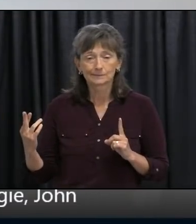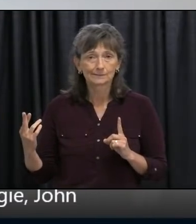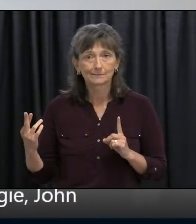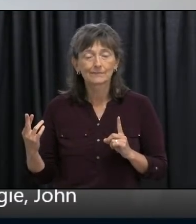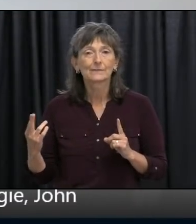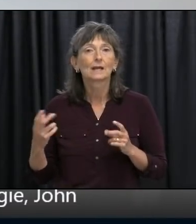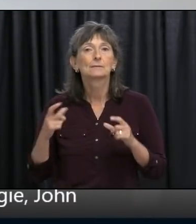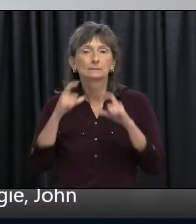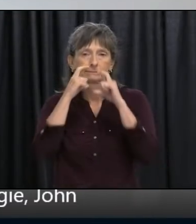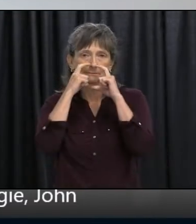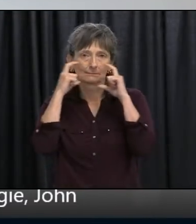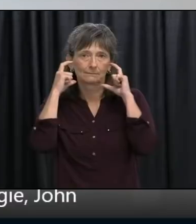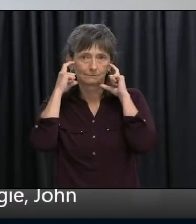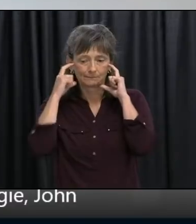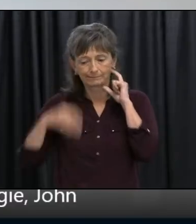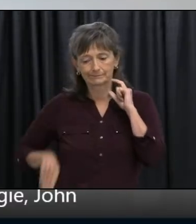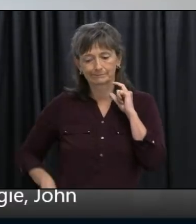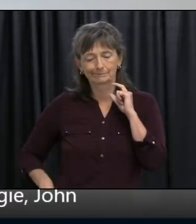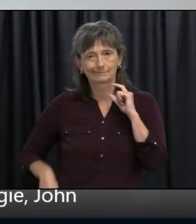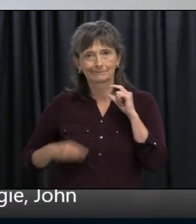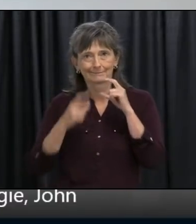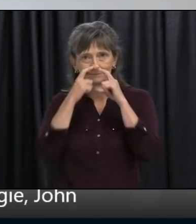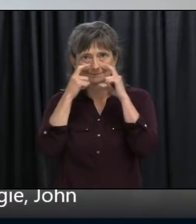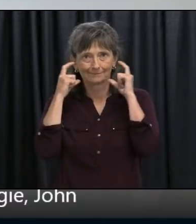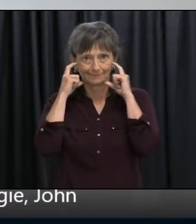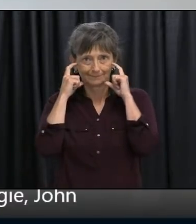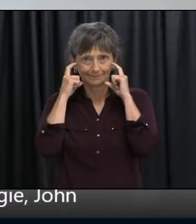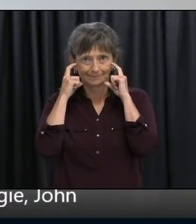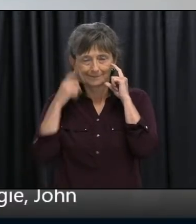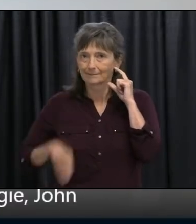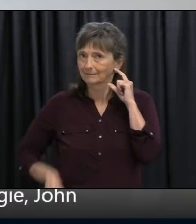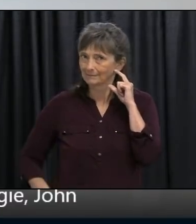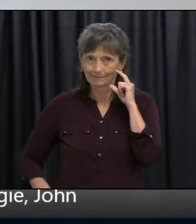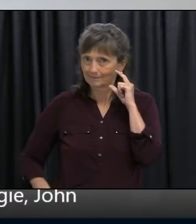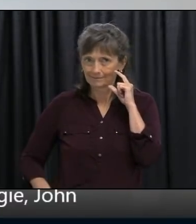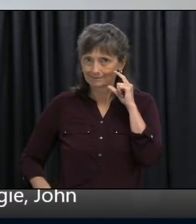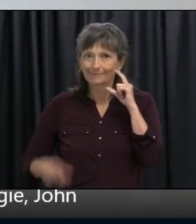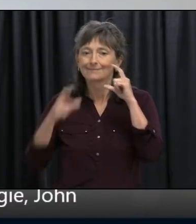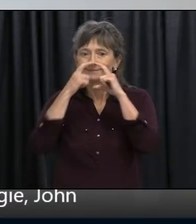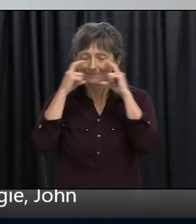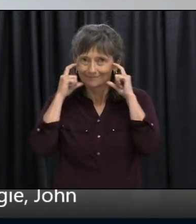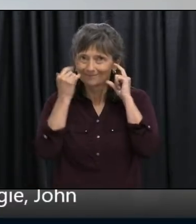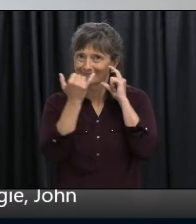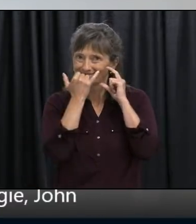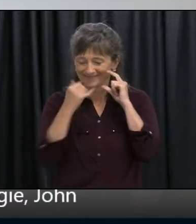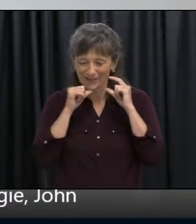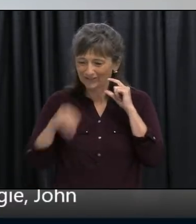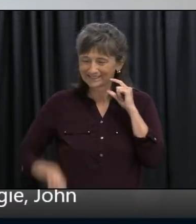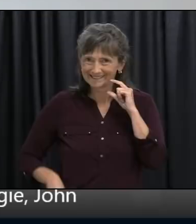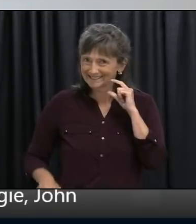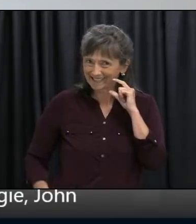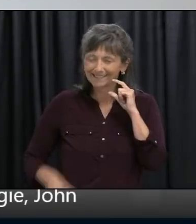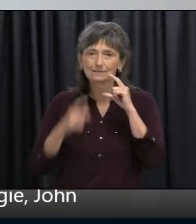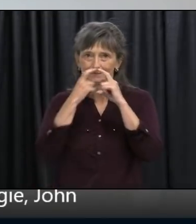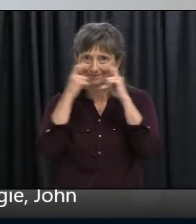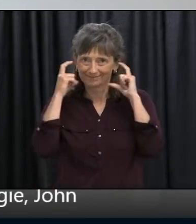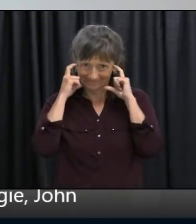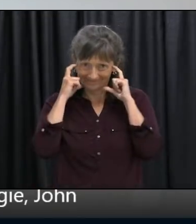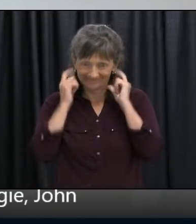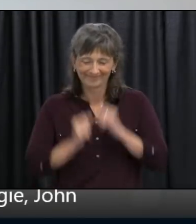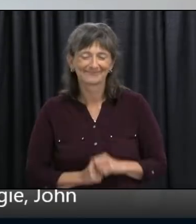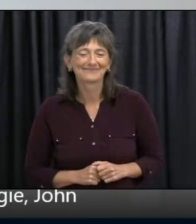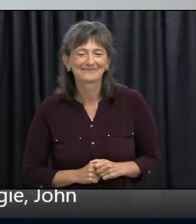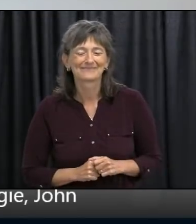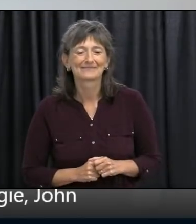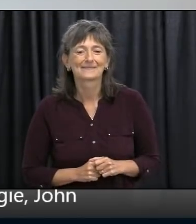a non-medical mask in your pocket is better on your face than in your pocket. So with that, Premier, I think, again, thanks to